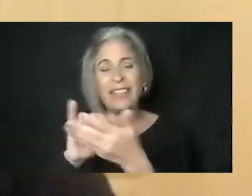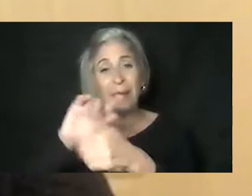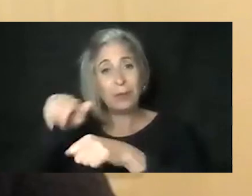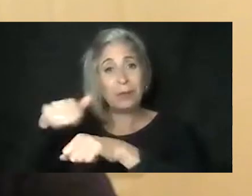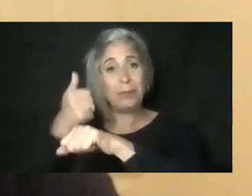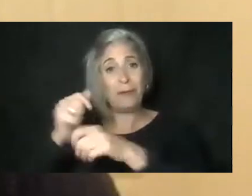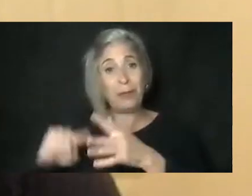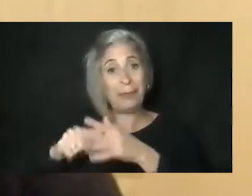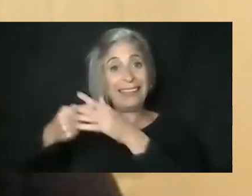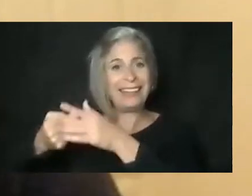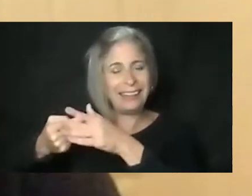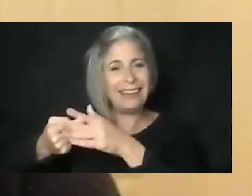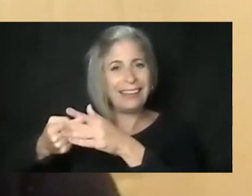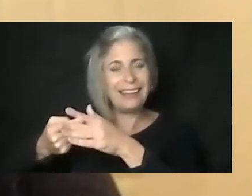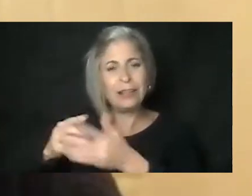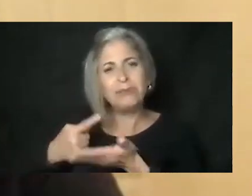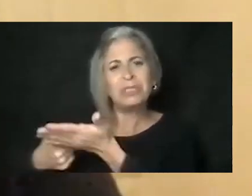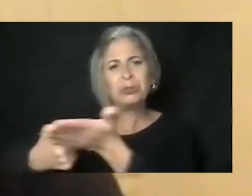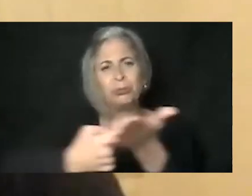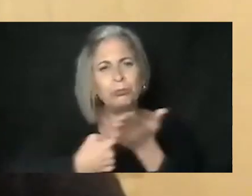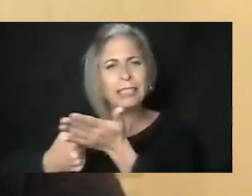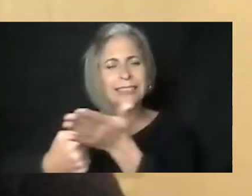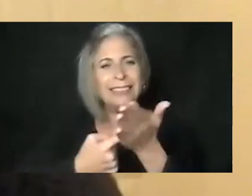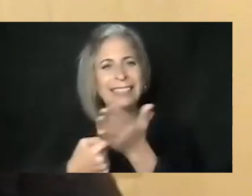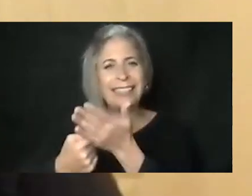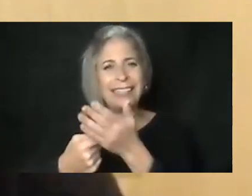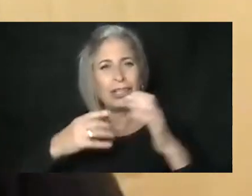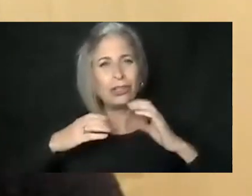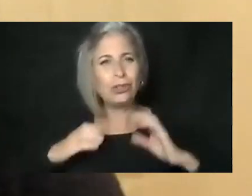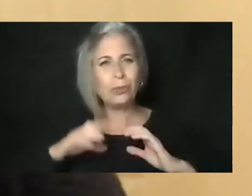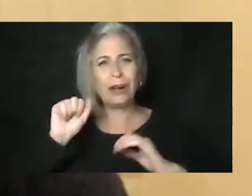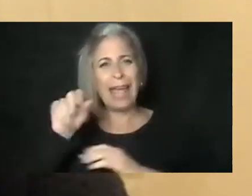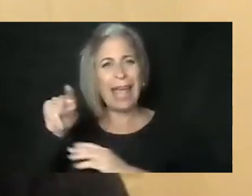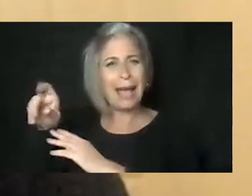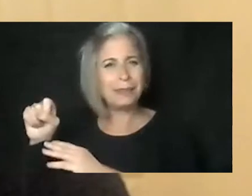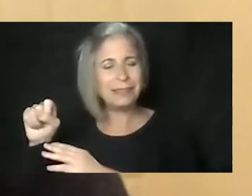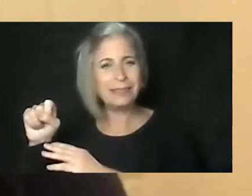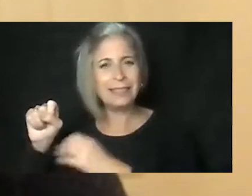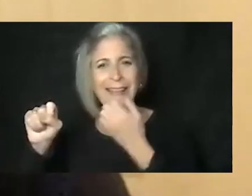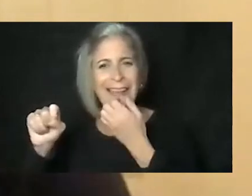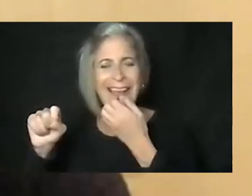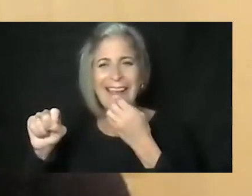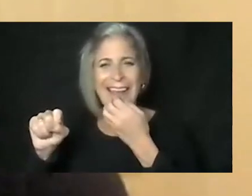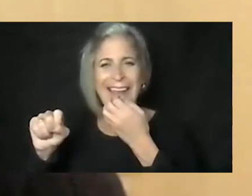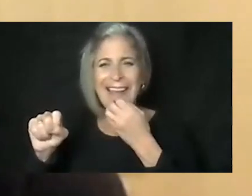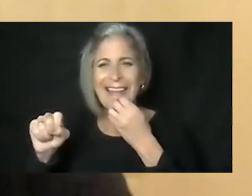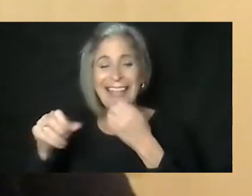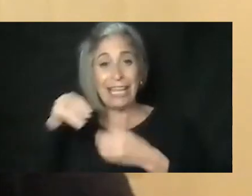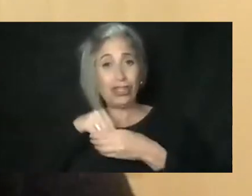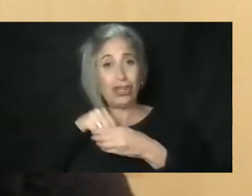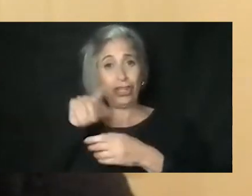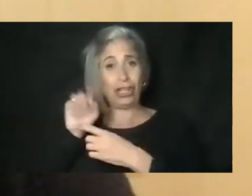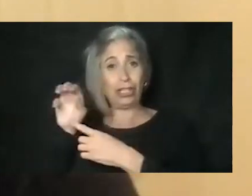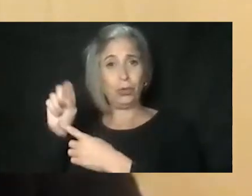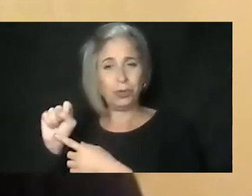get-go. I think we're talking about consumer-facing apps. We're just starting to talk about like internal tools.